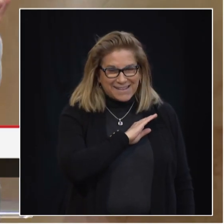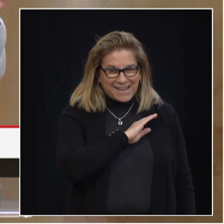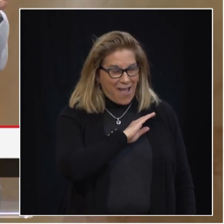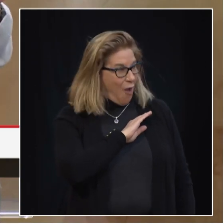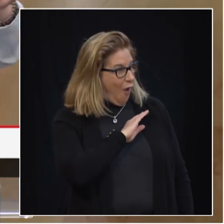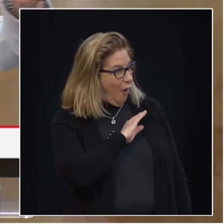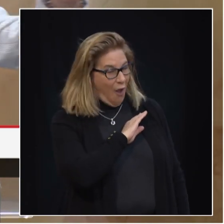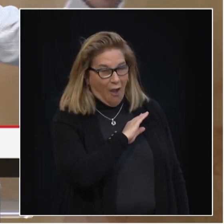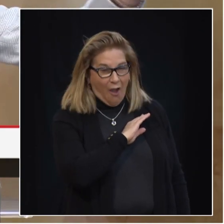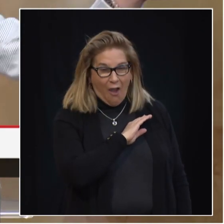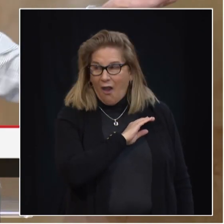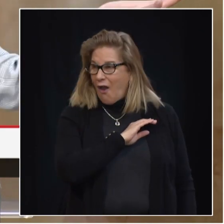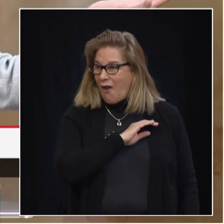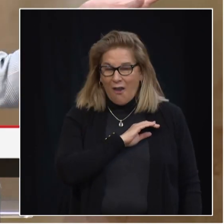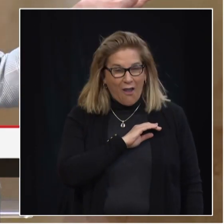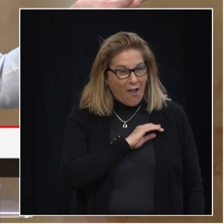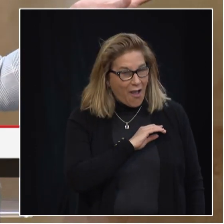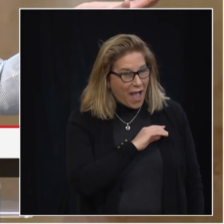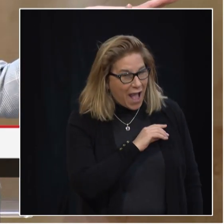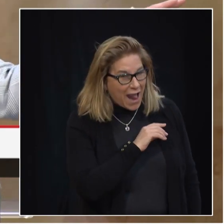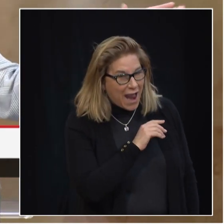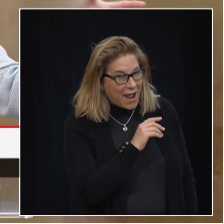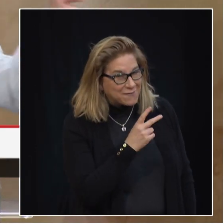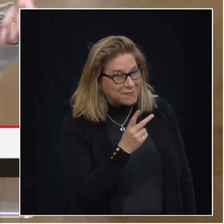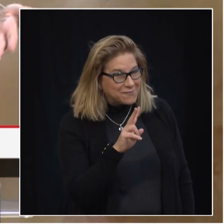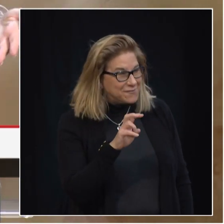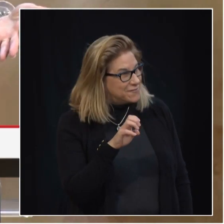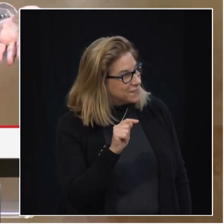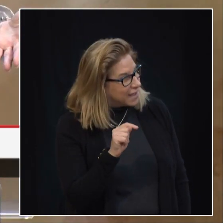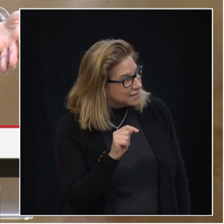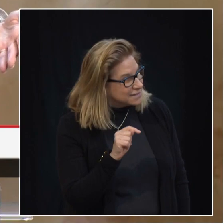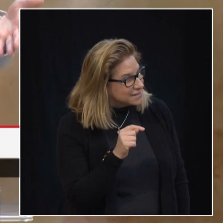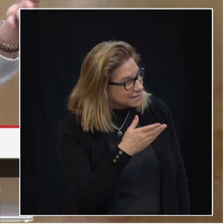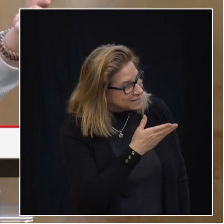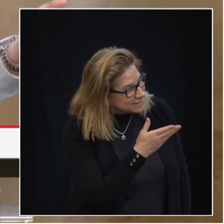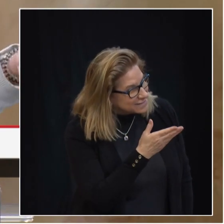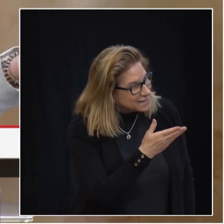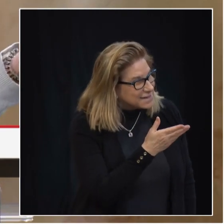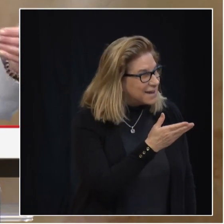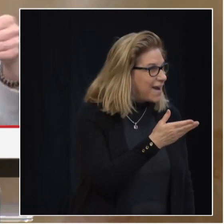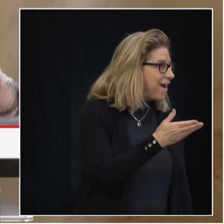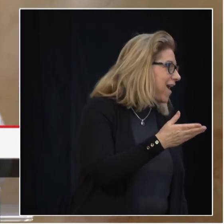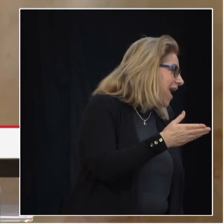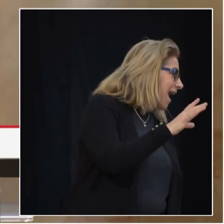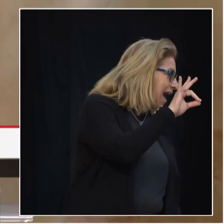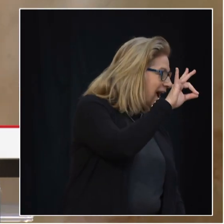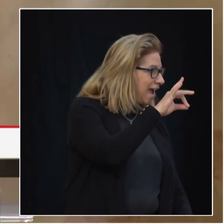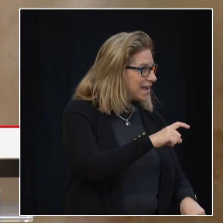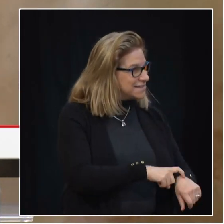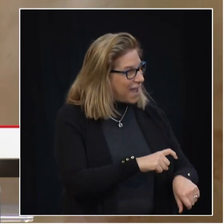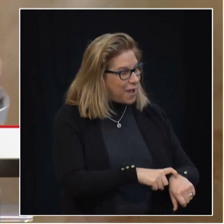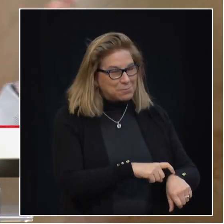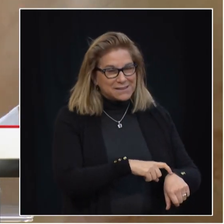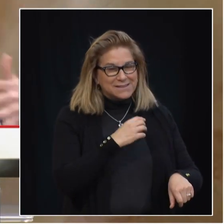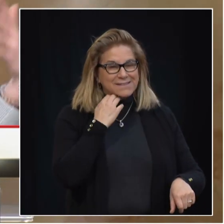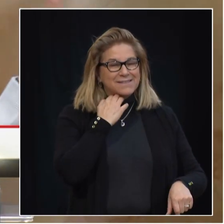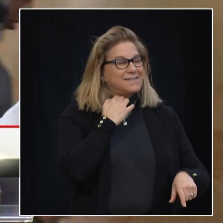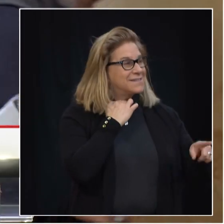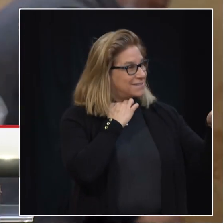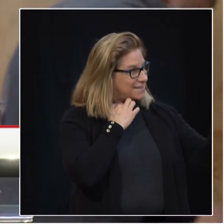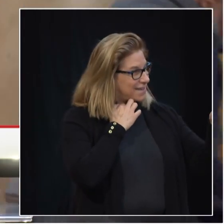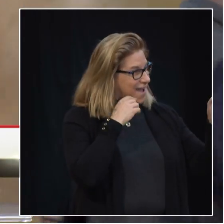now you are looking at our veterans, all right? We got some folks here who have been to 8. All right, thank